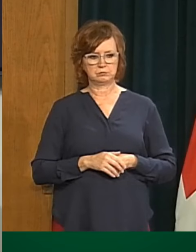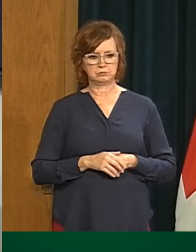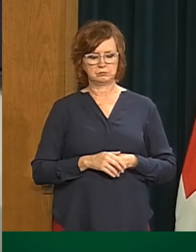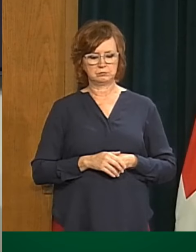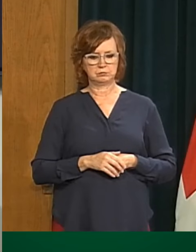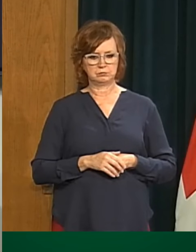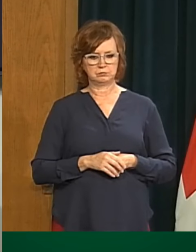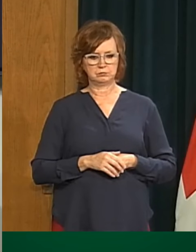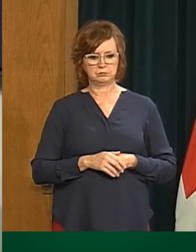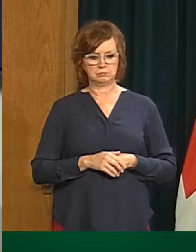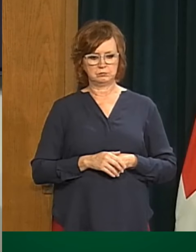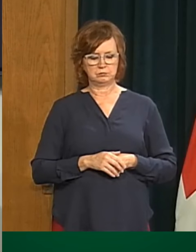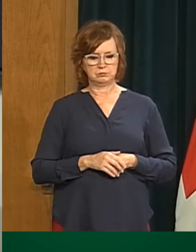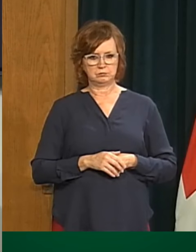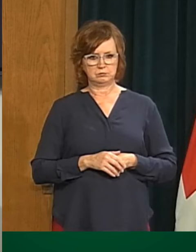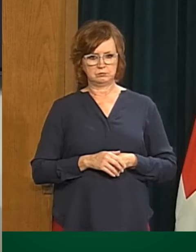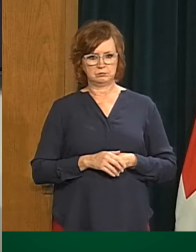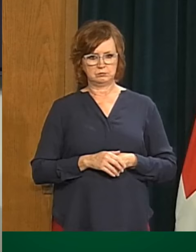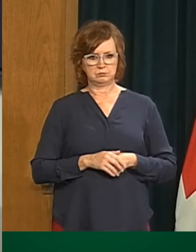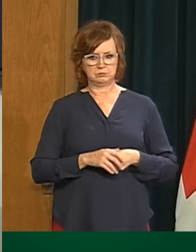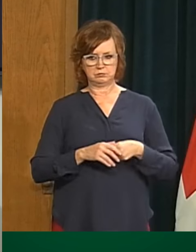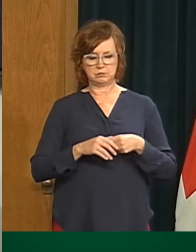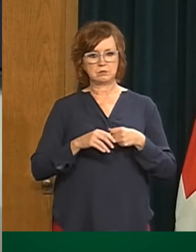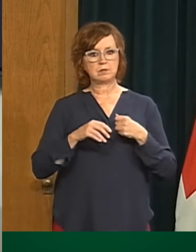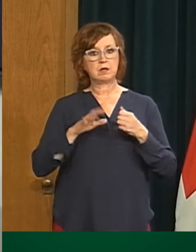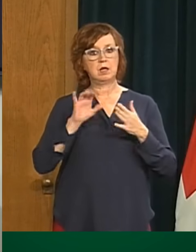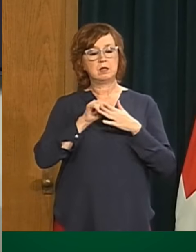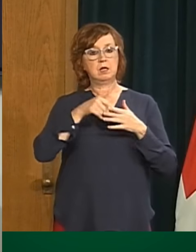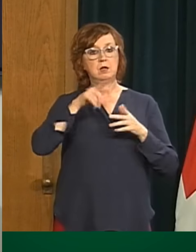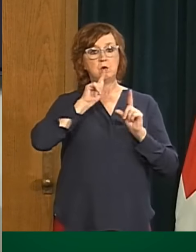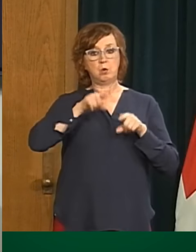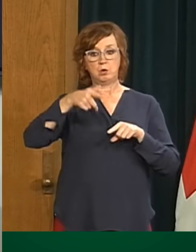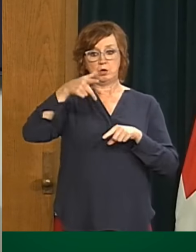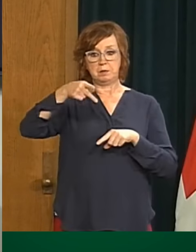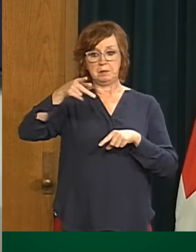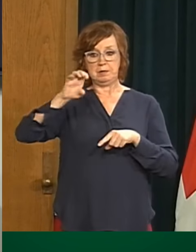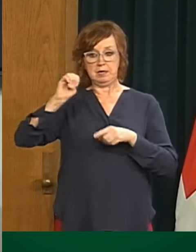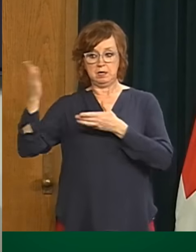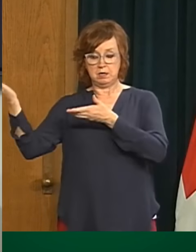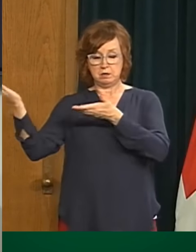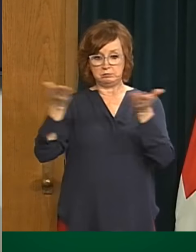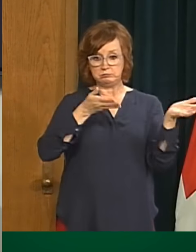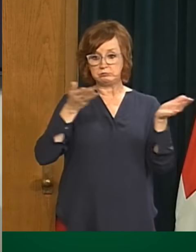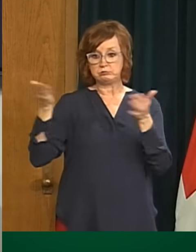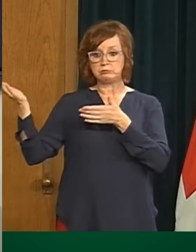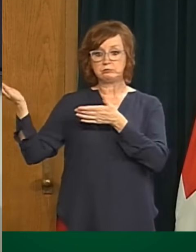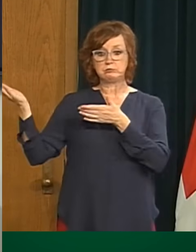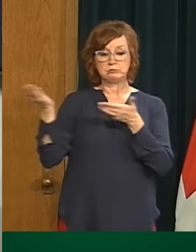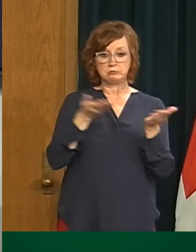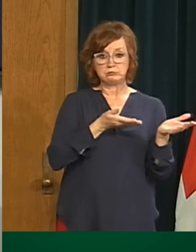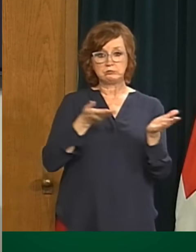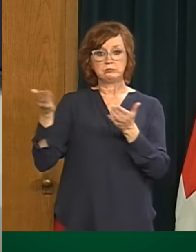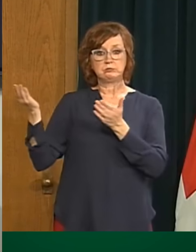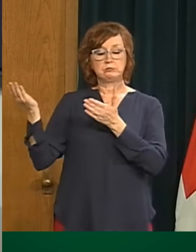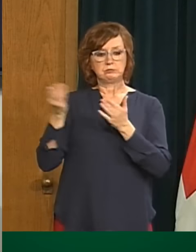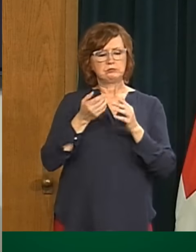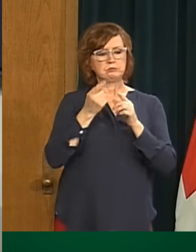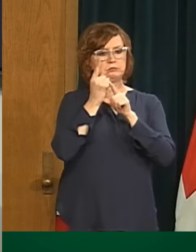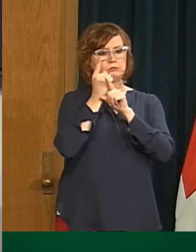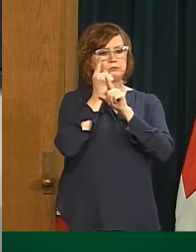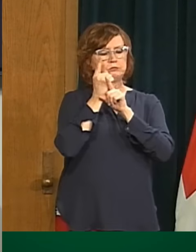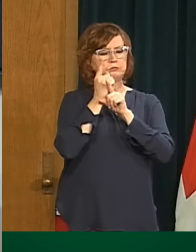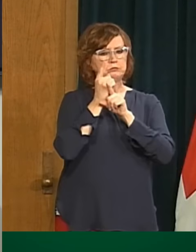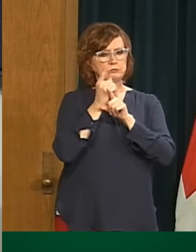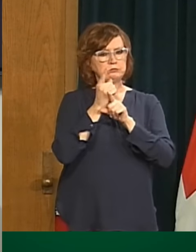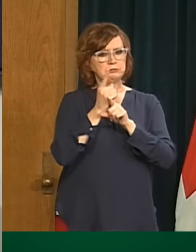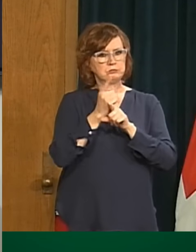for PPE is normal, but it seems to be getting better, and we are starting to see orders we are placing starting to trickle in, which